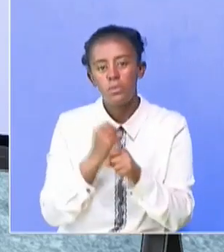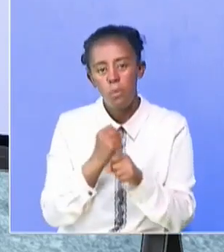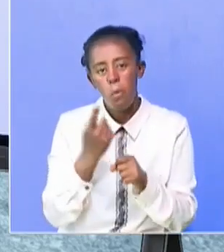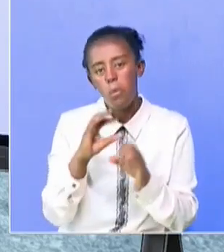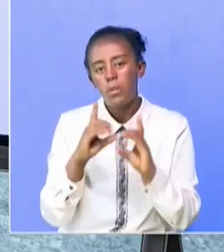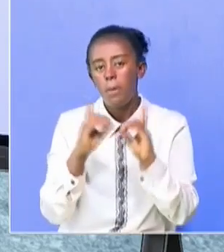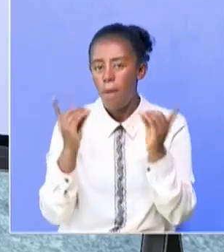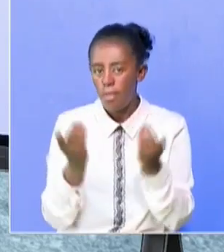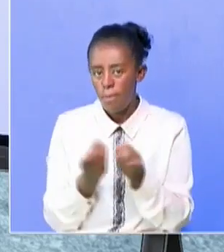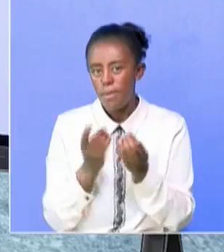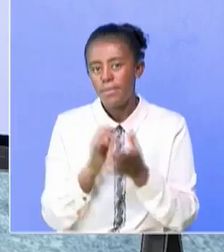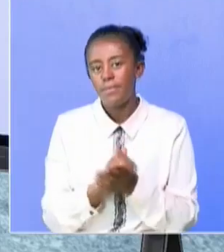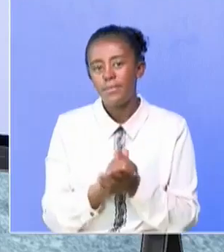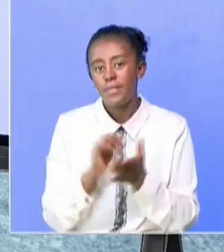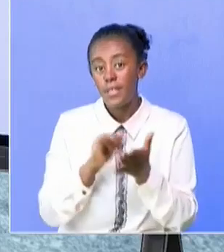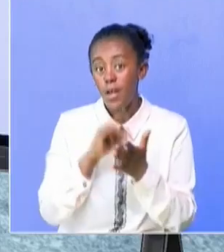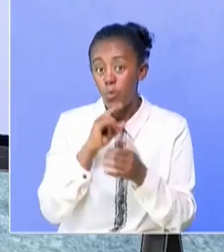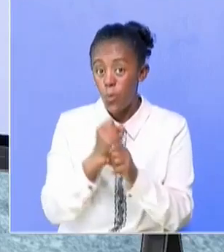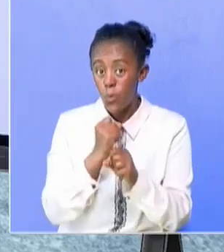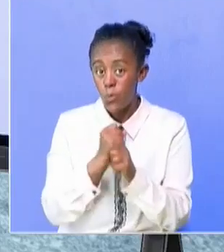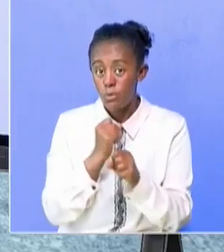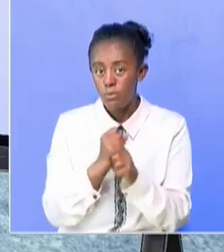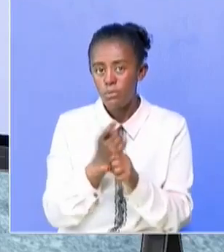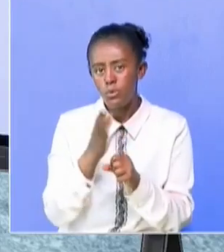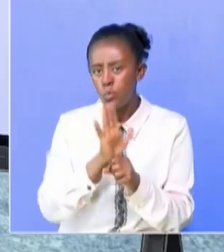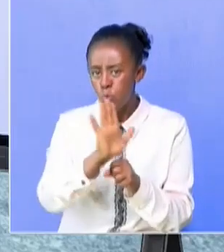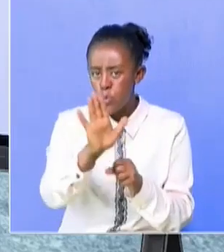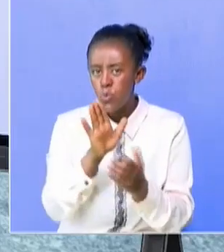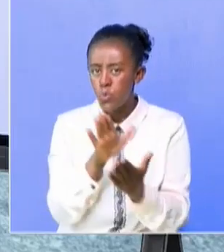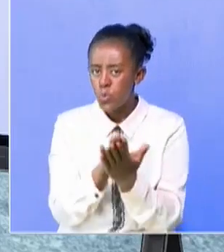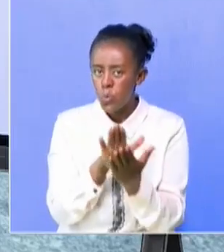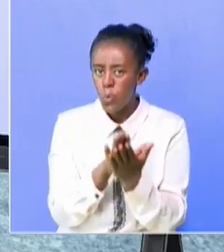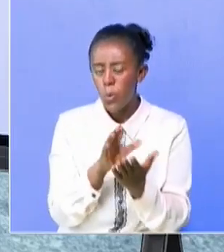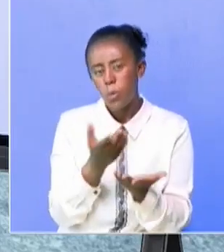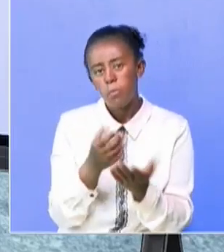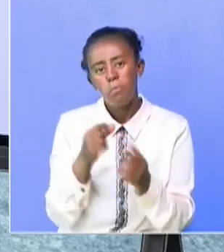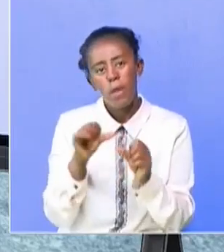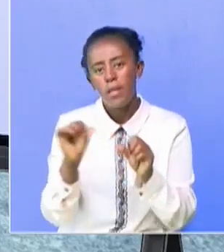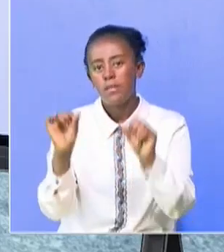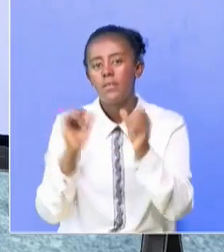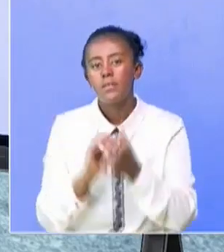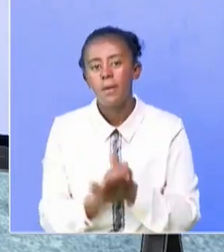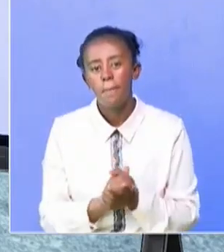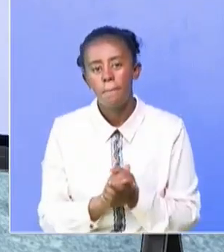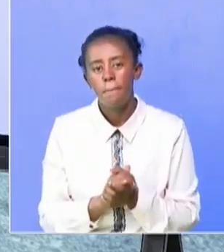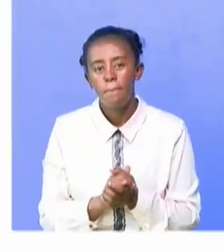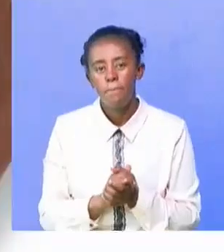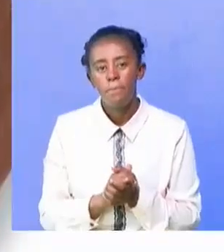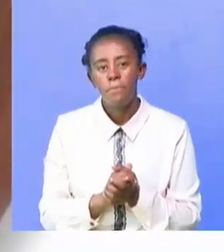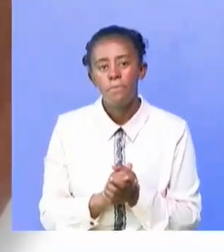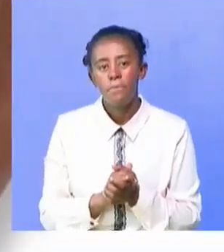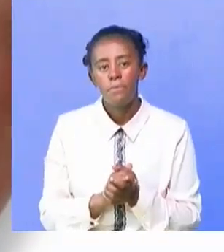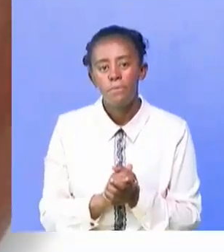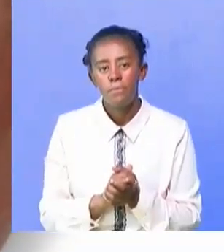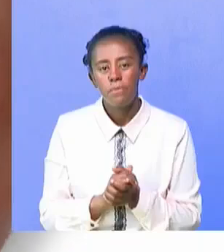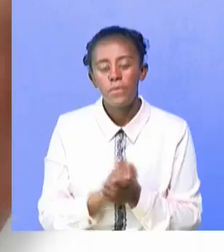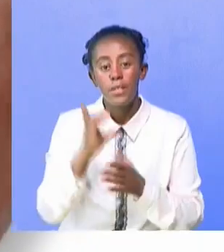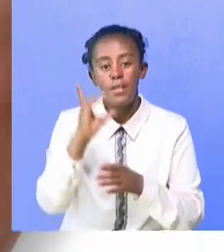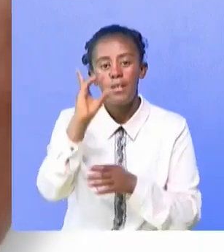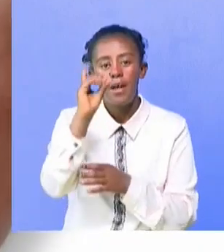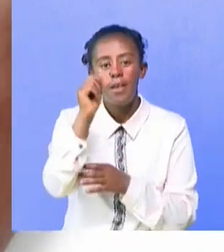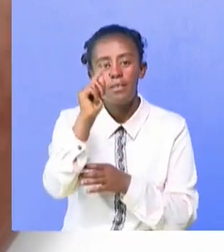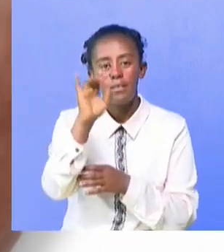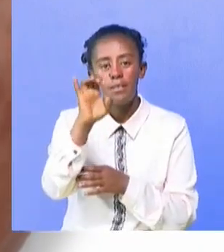department that works at your school, etc. The other one that is date.